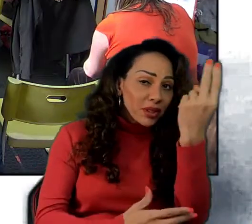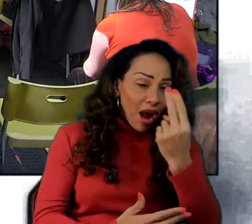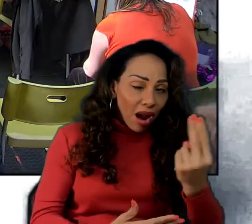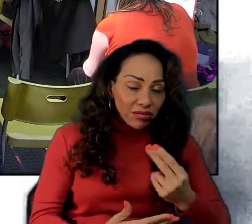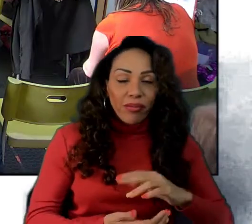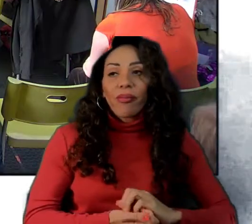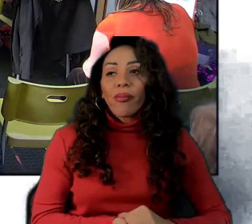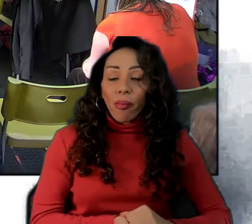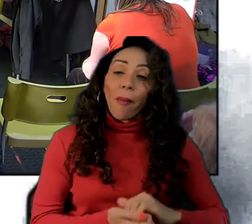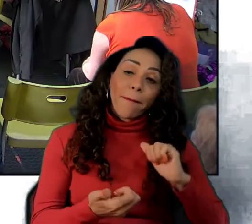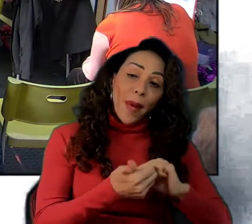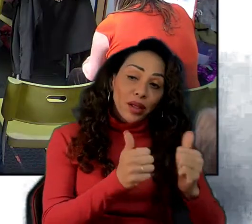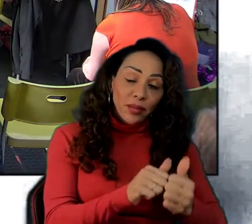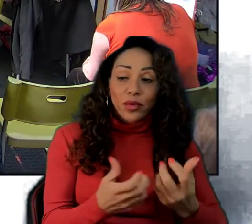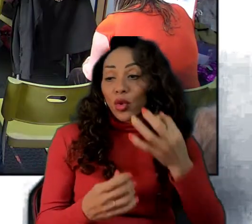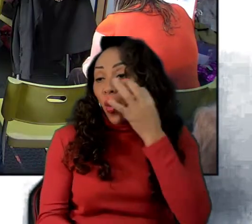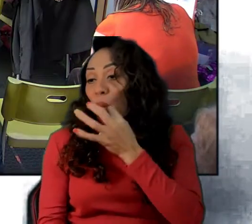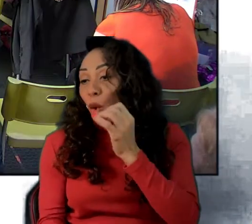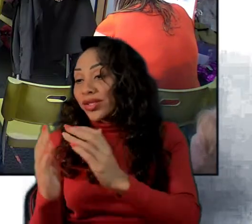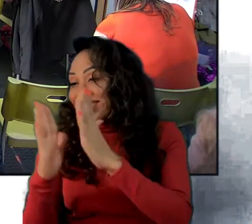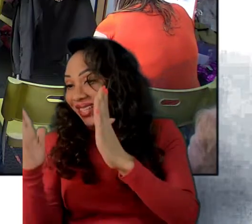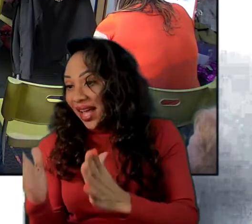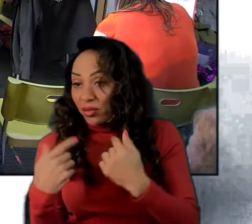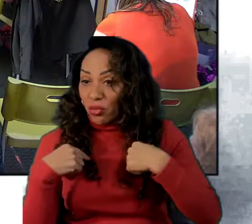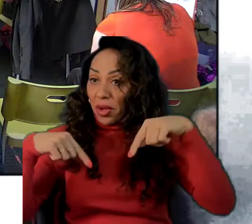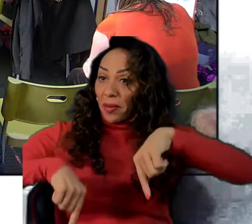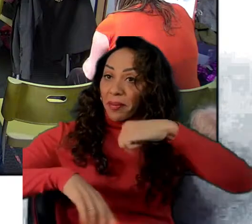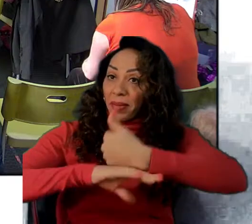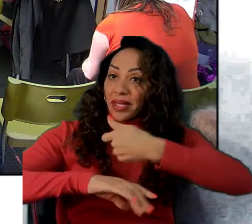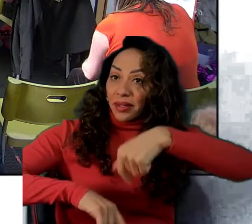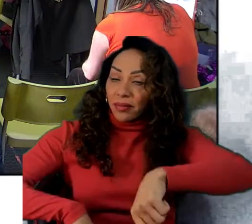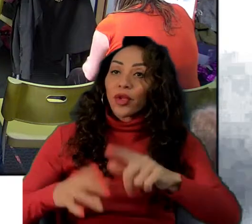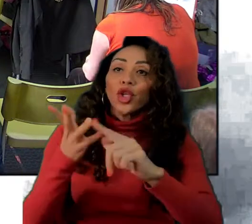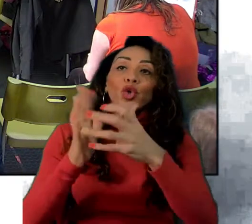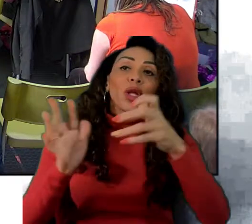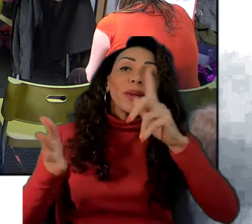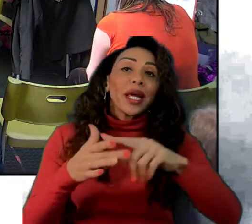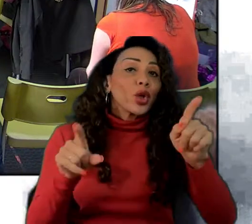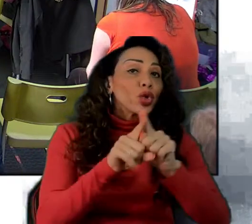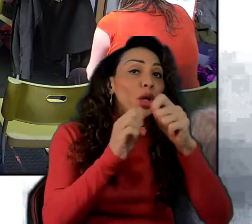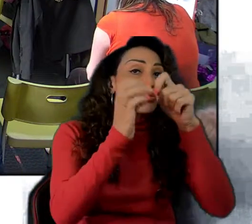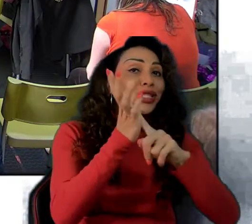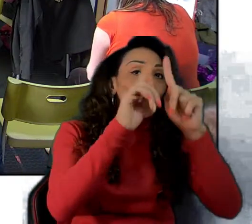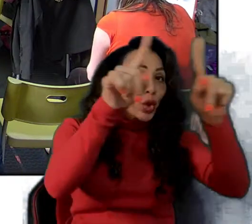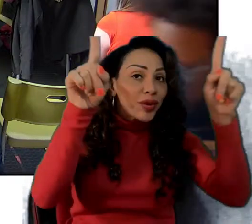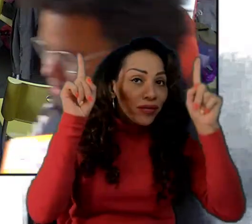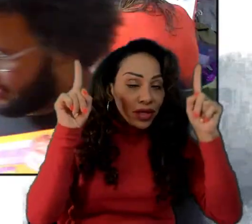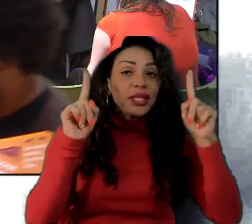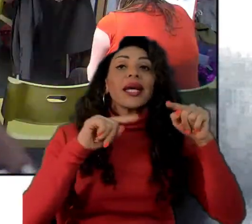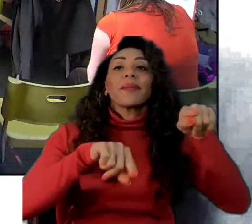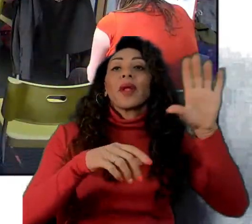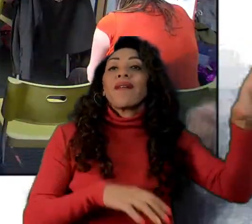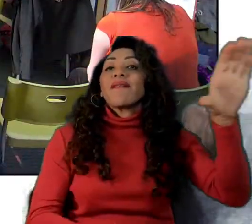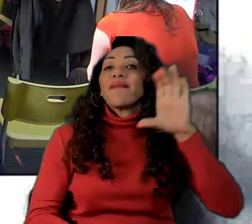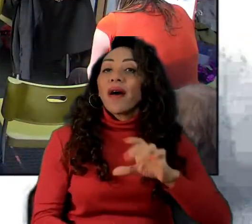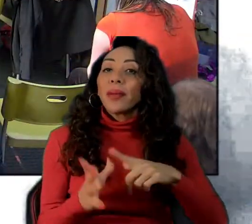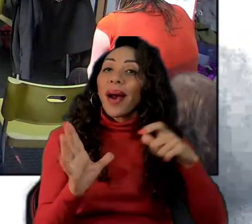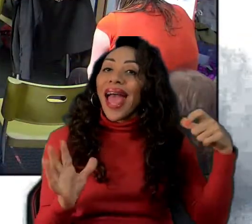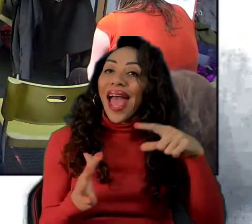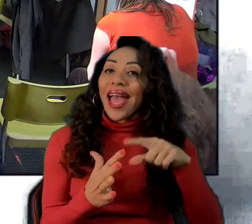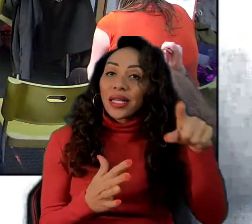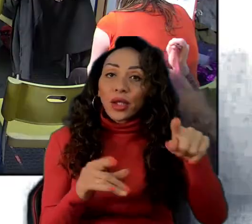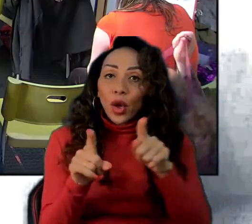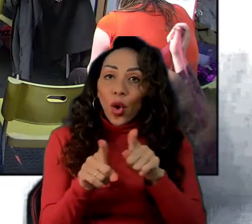a partnership between Watershed, where we are right now, UE Bristol and the University of Bristol. And we're funded both by Arts Council England and by